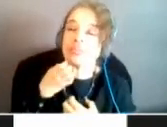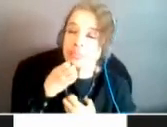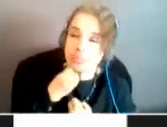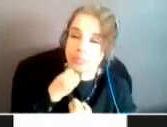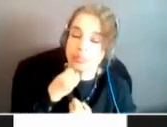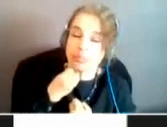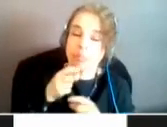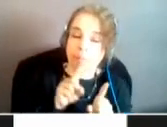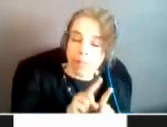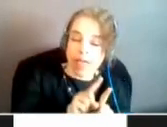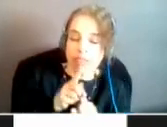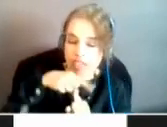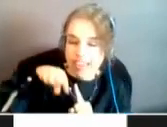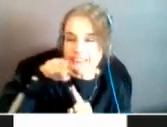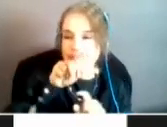also